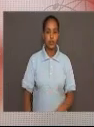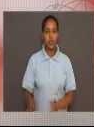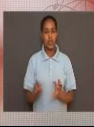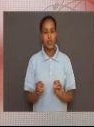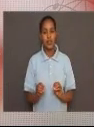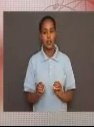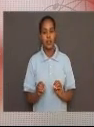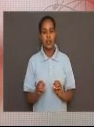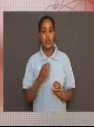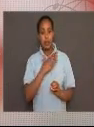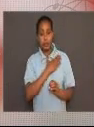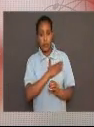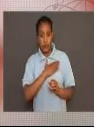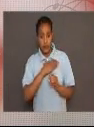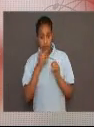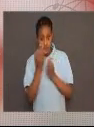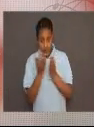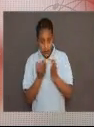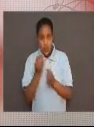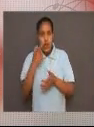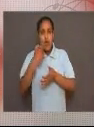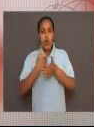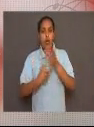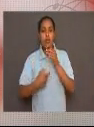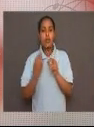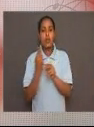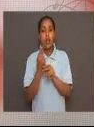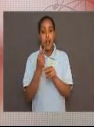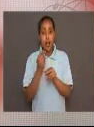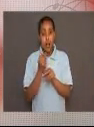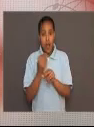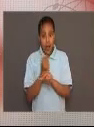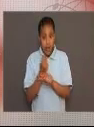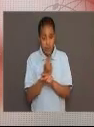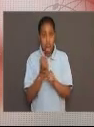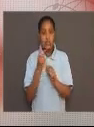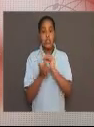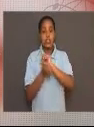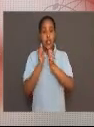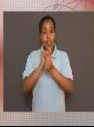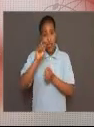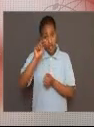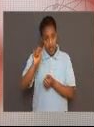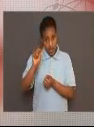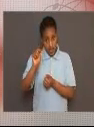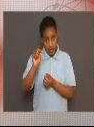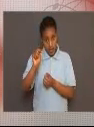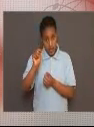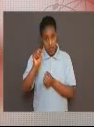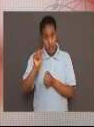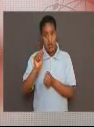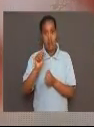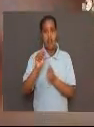Students, please describe what would happen if the change in N were less